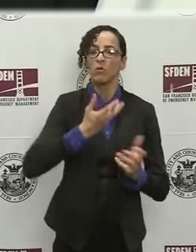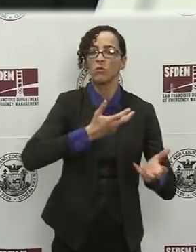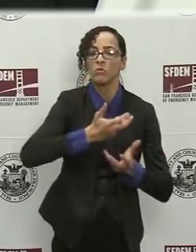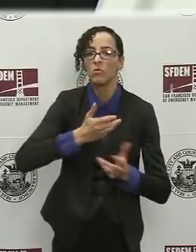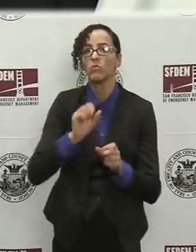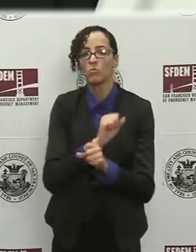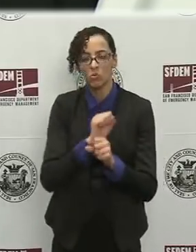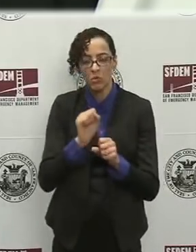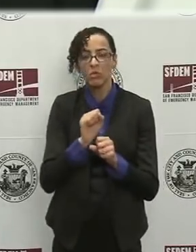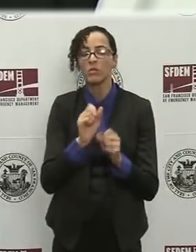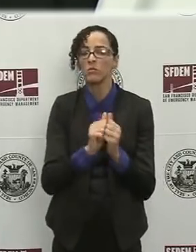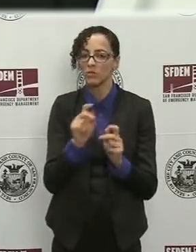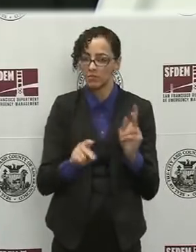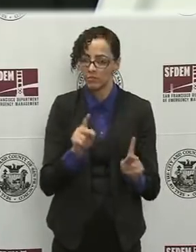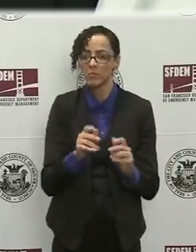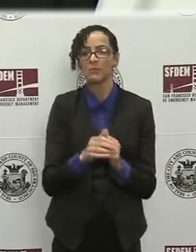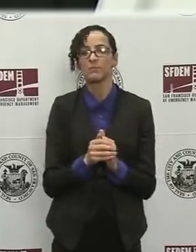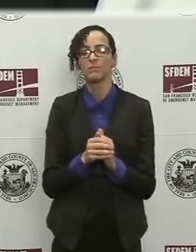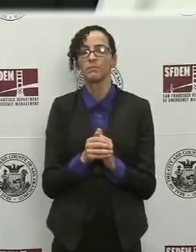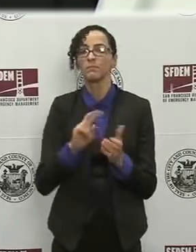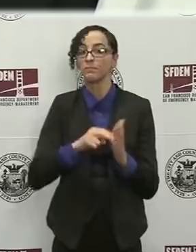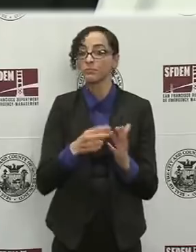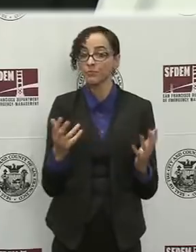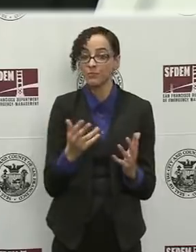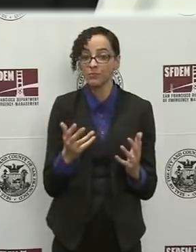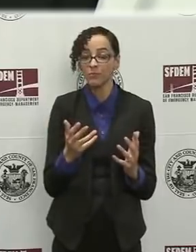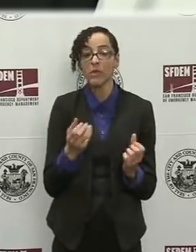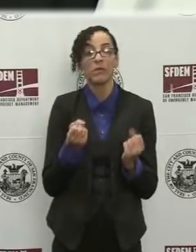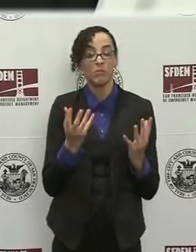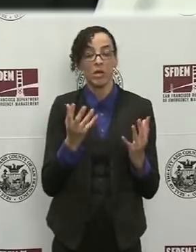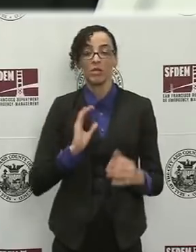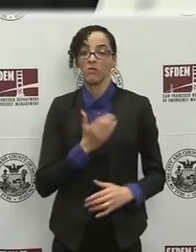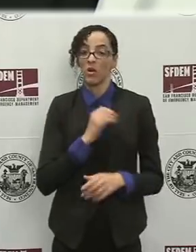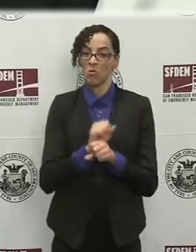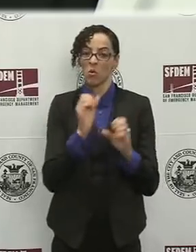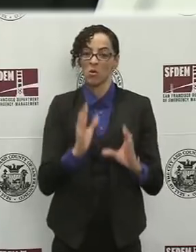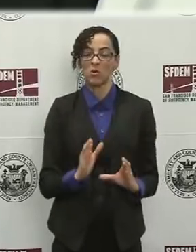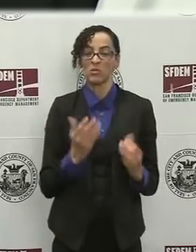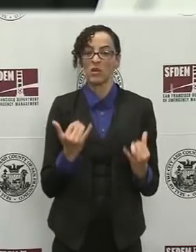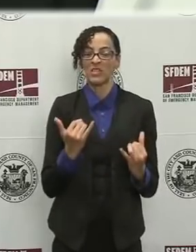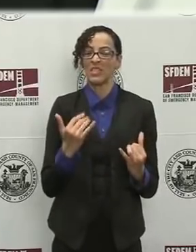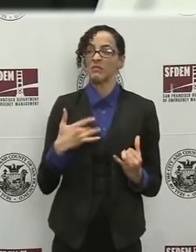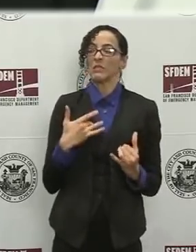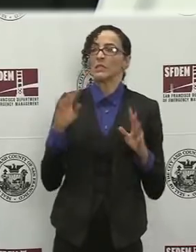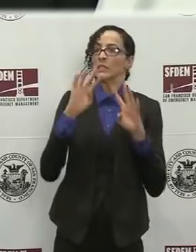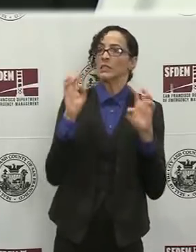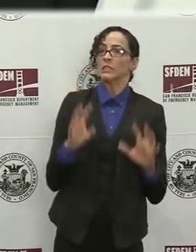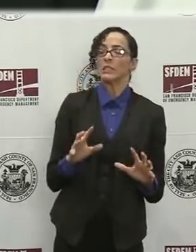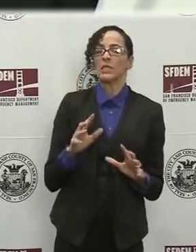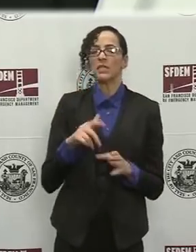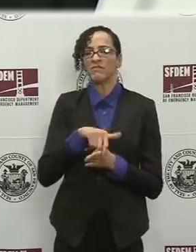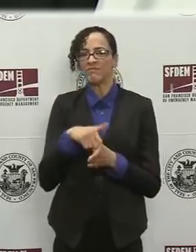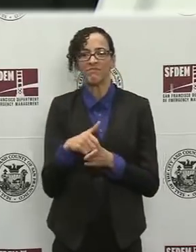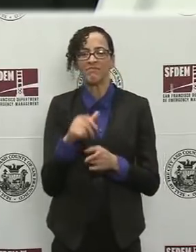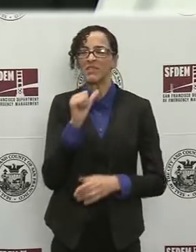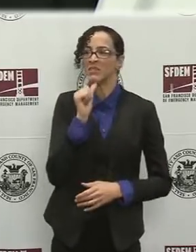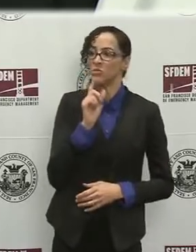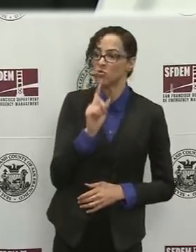workers have a lot of uncertainty. And uncertain